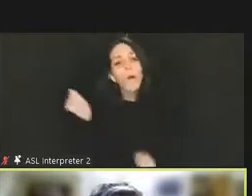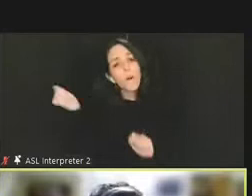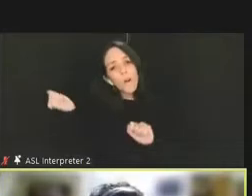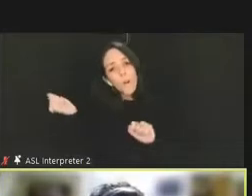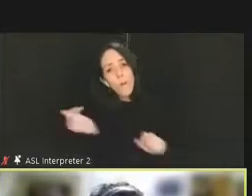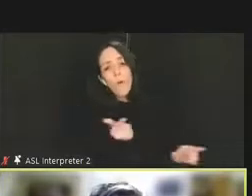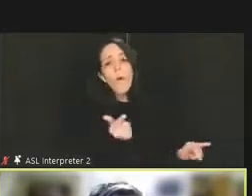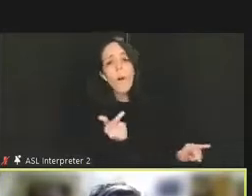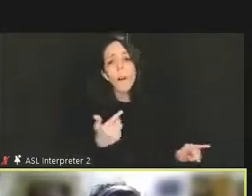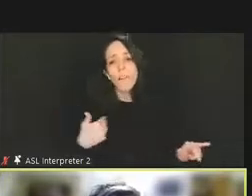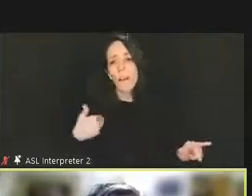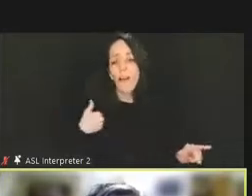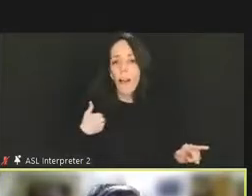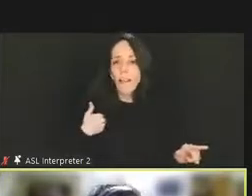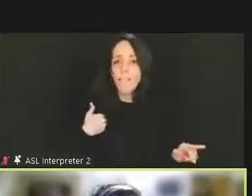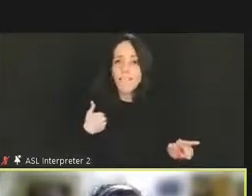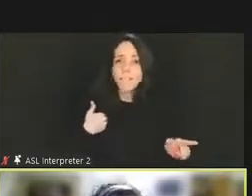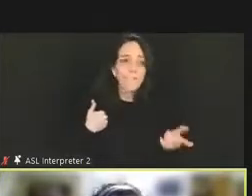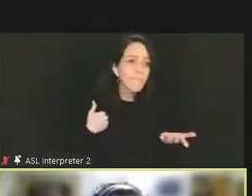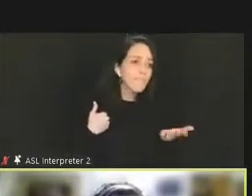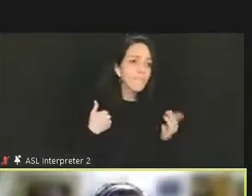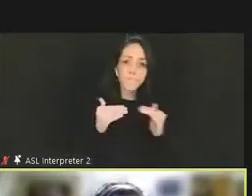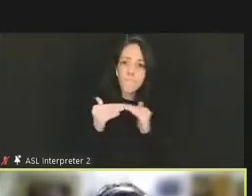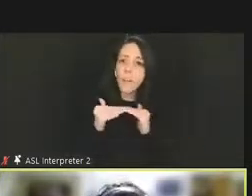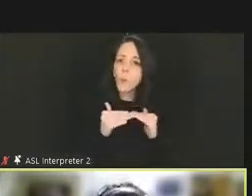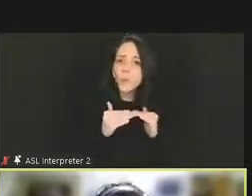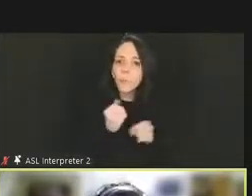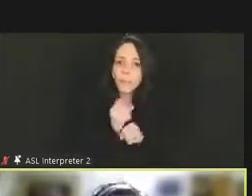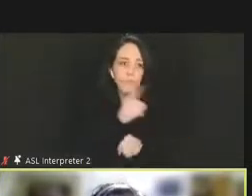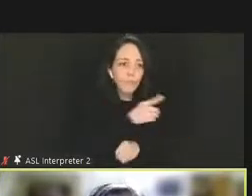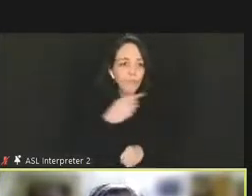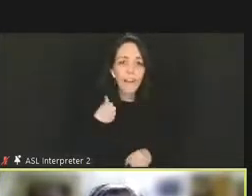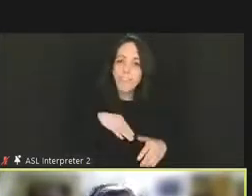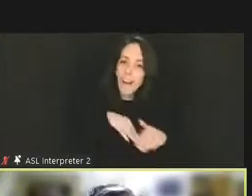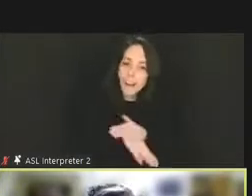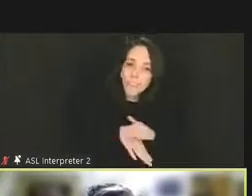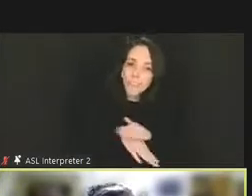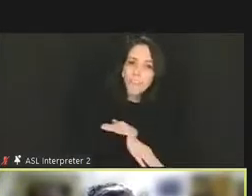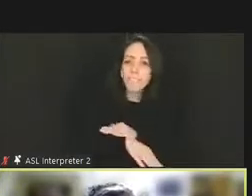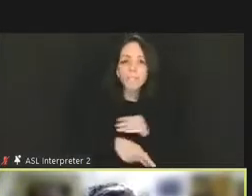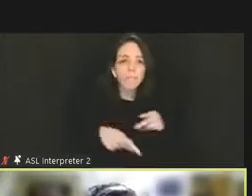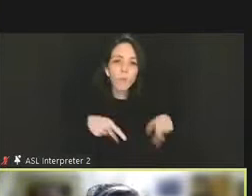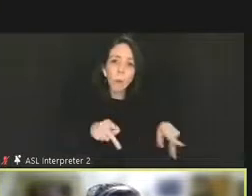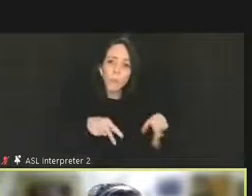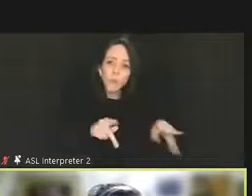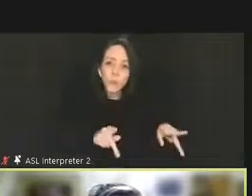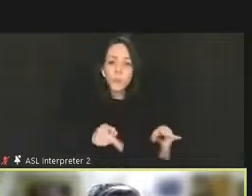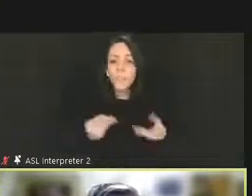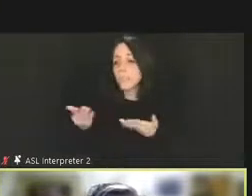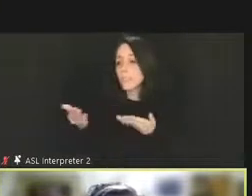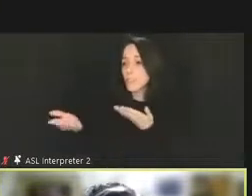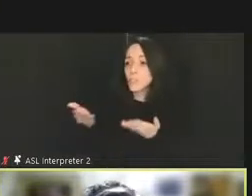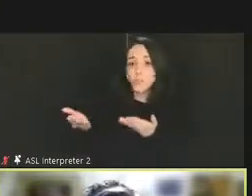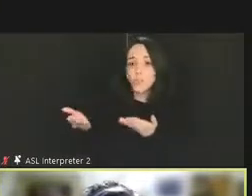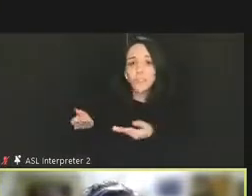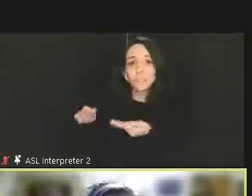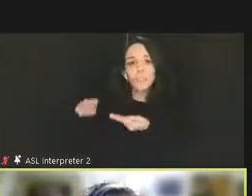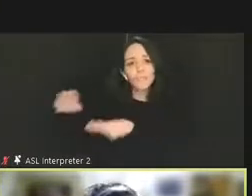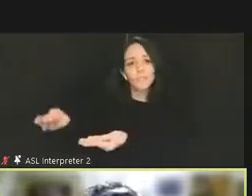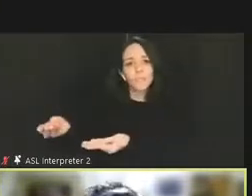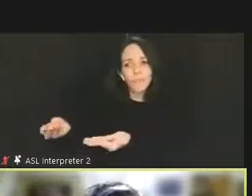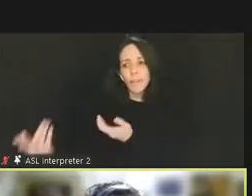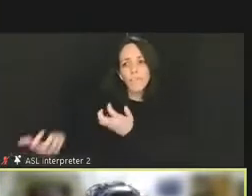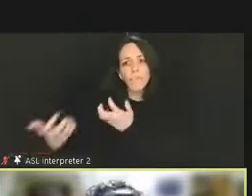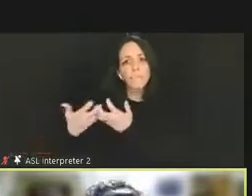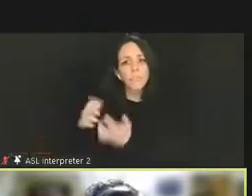can also help make sure that everybody has access and that the services that we provide are relevant